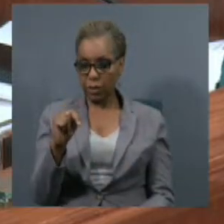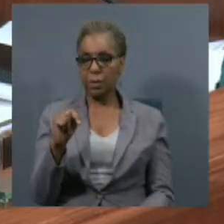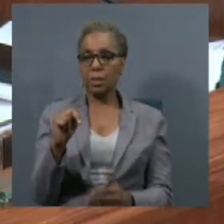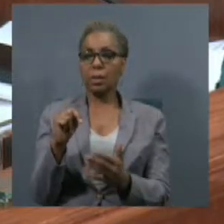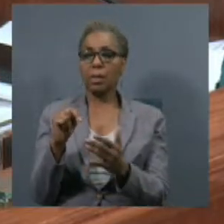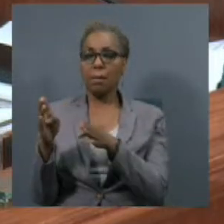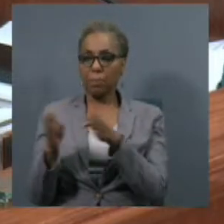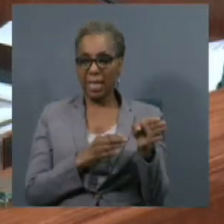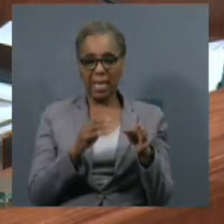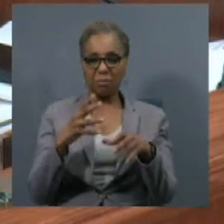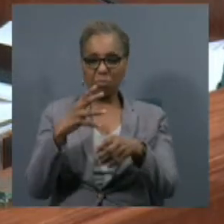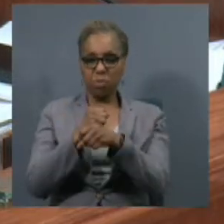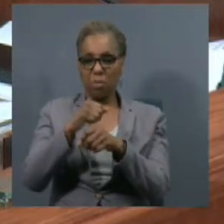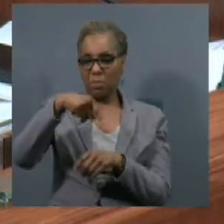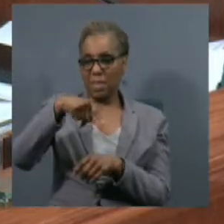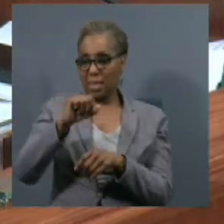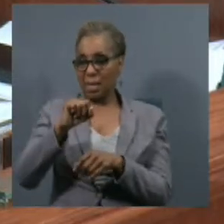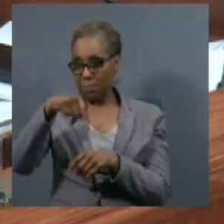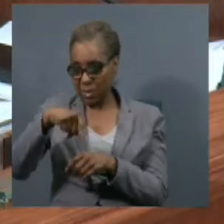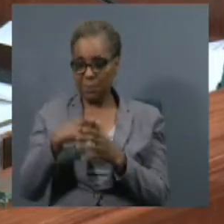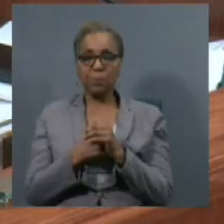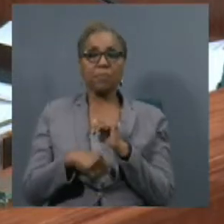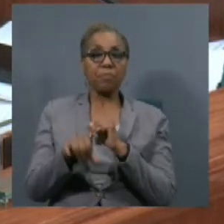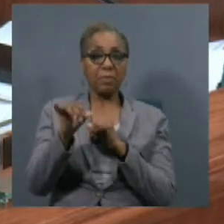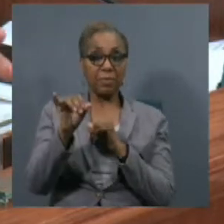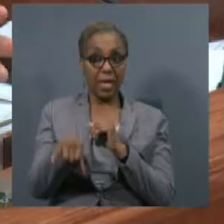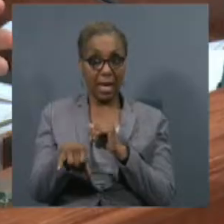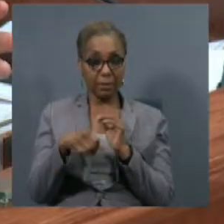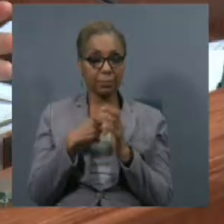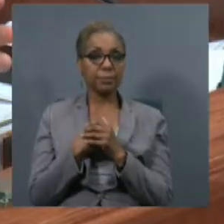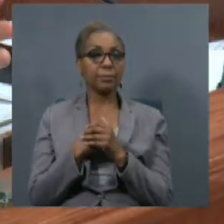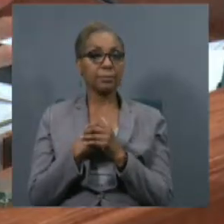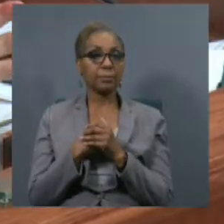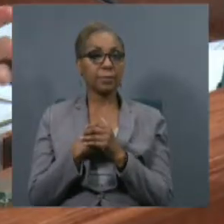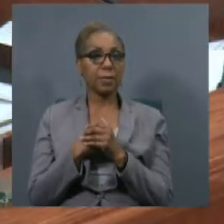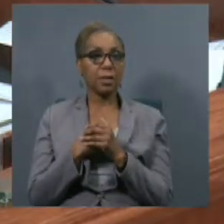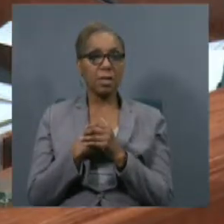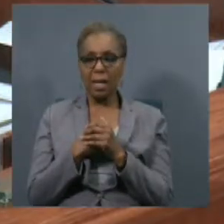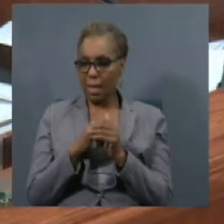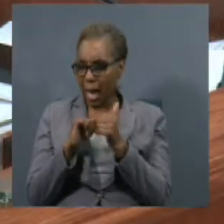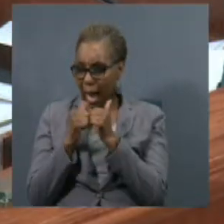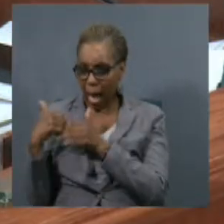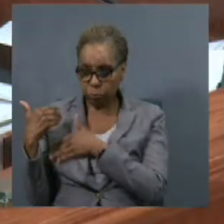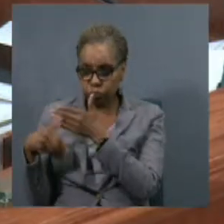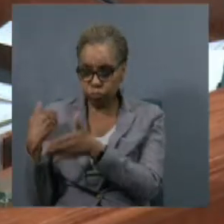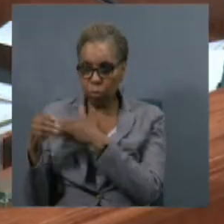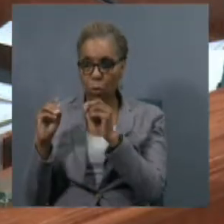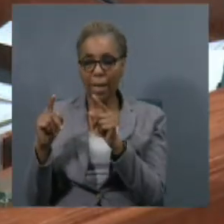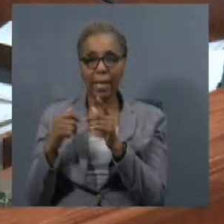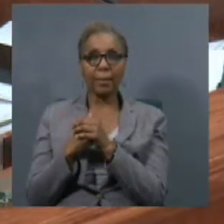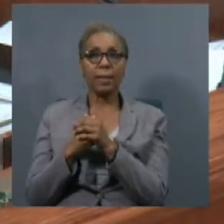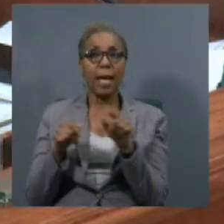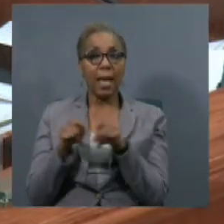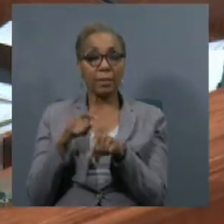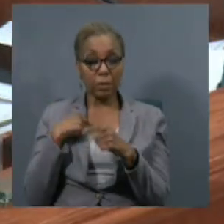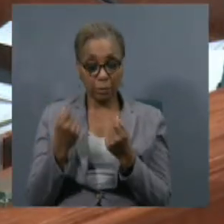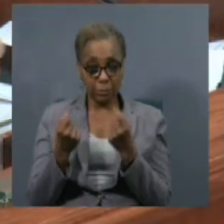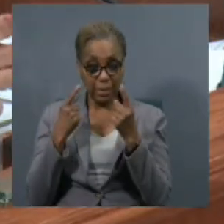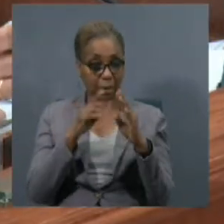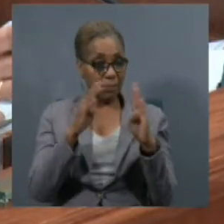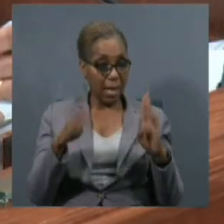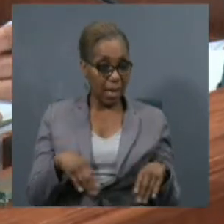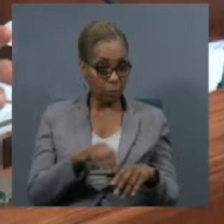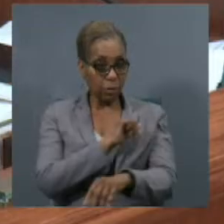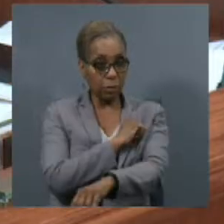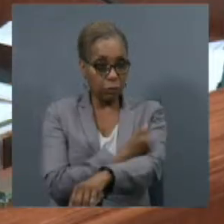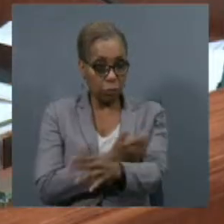PSP. And in that, the way that works, as I understand it, is that the housing